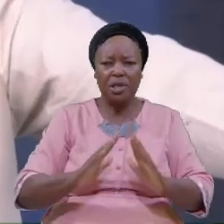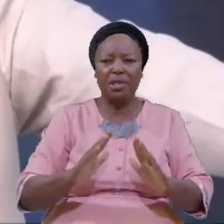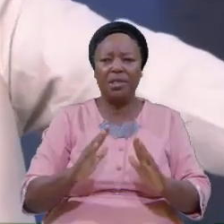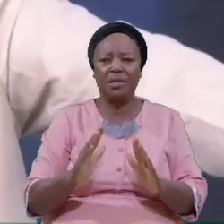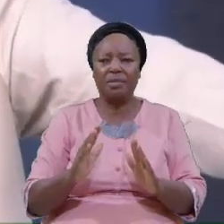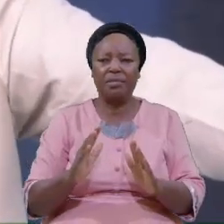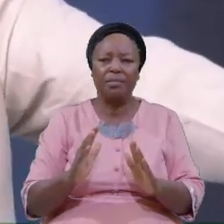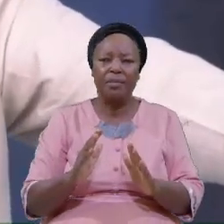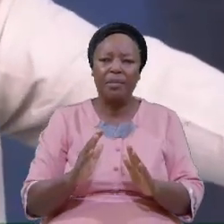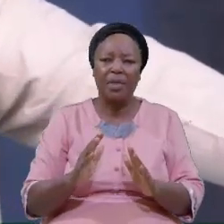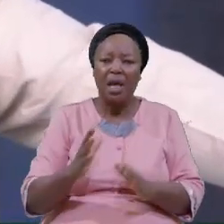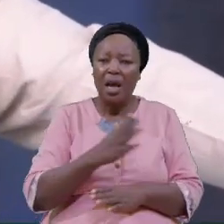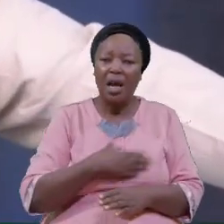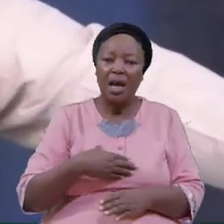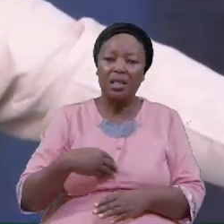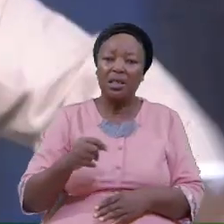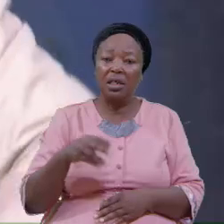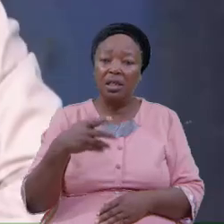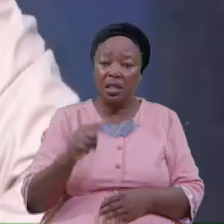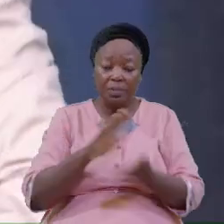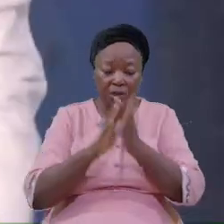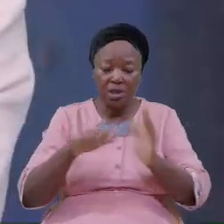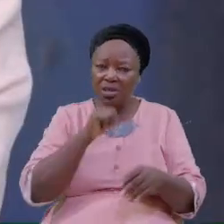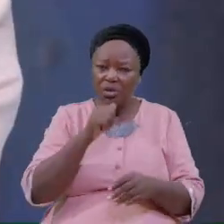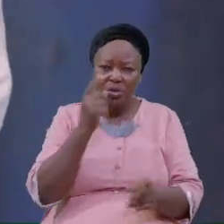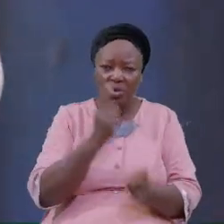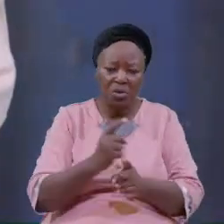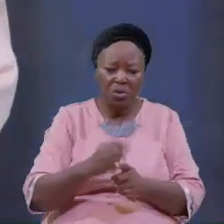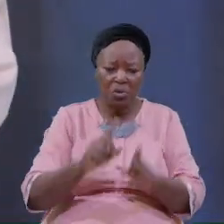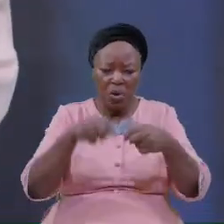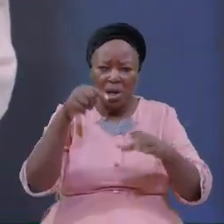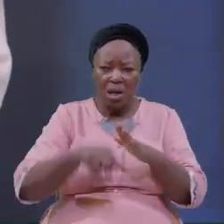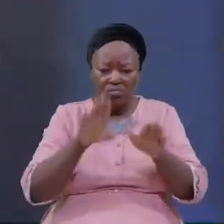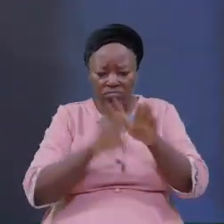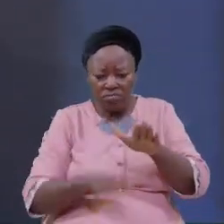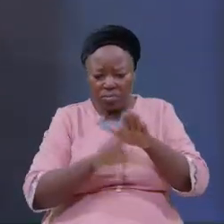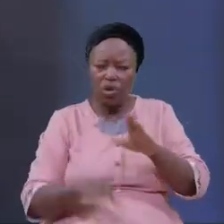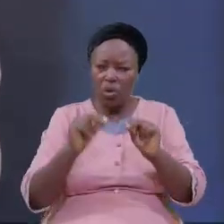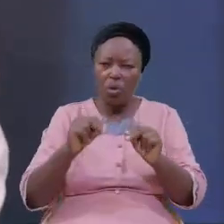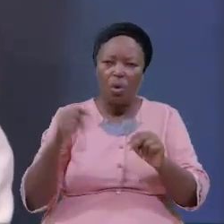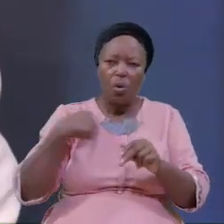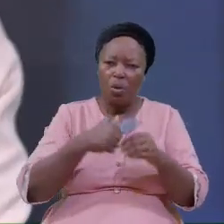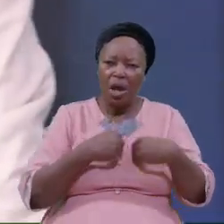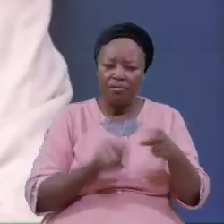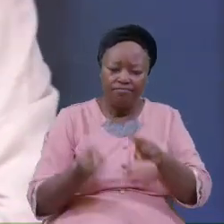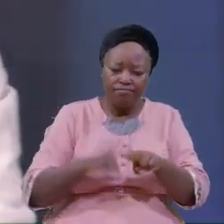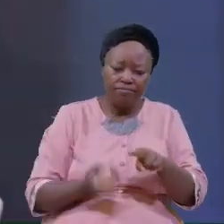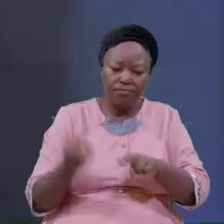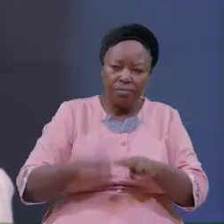And the peace is not decreasing. We have increasing